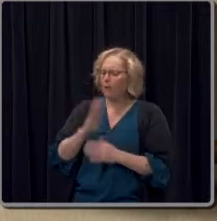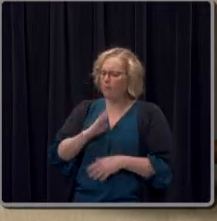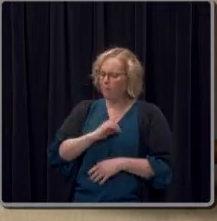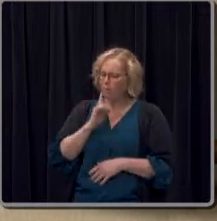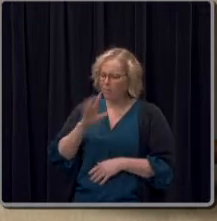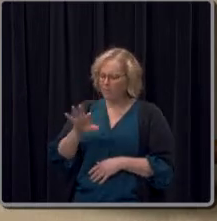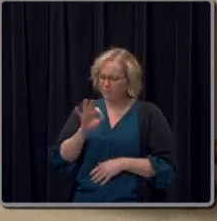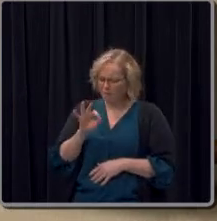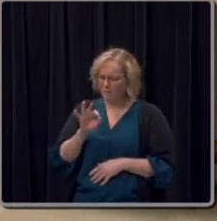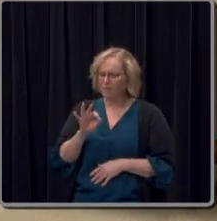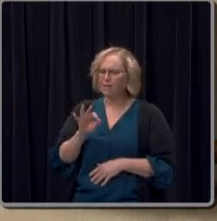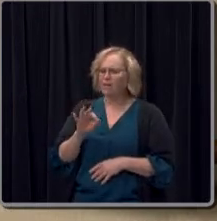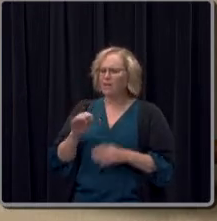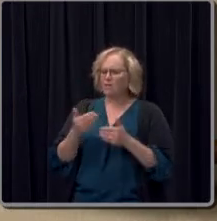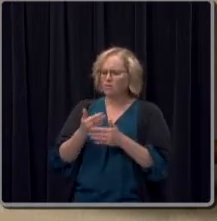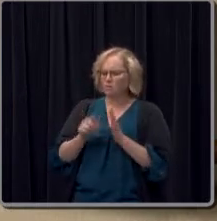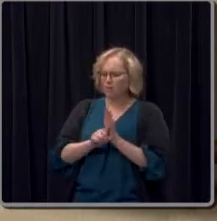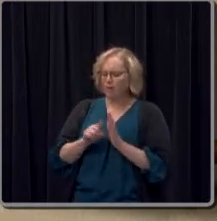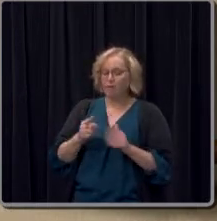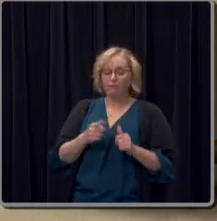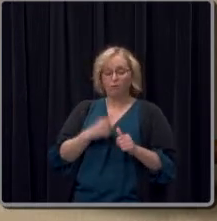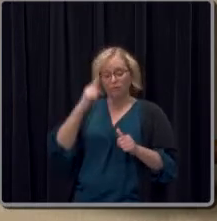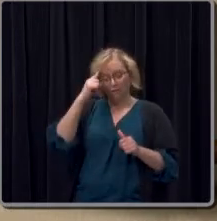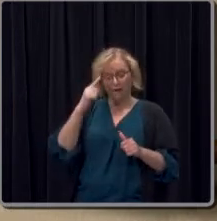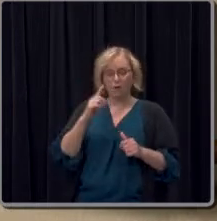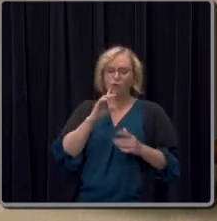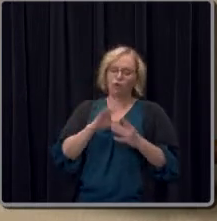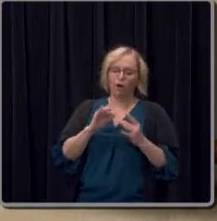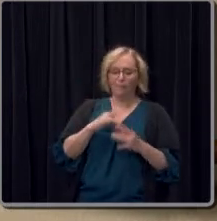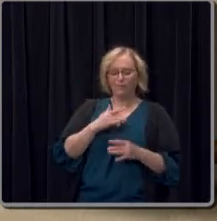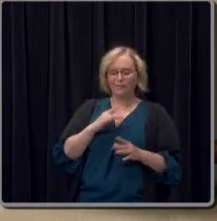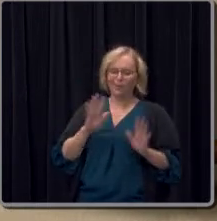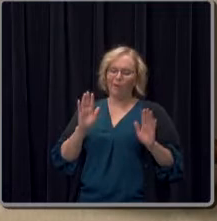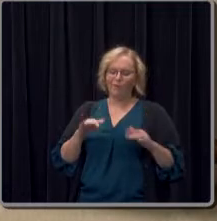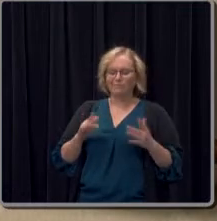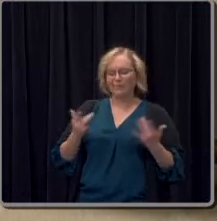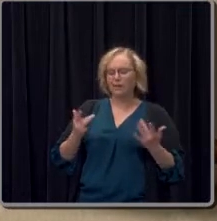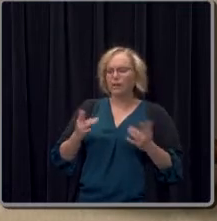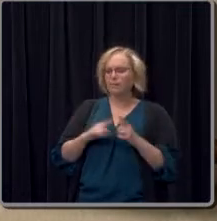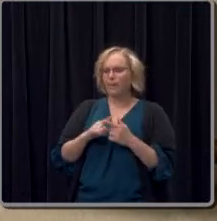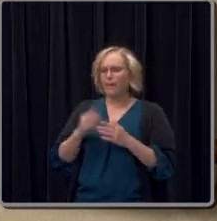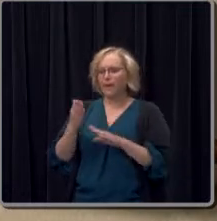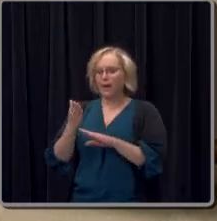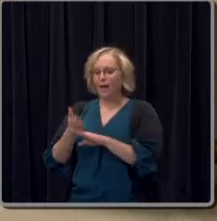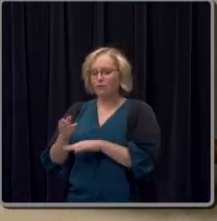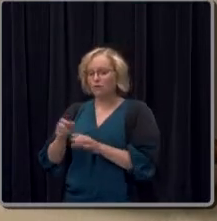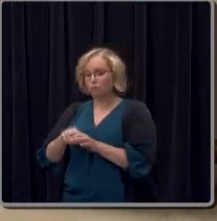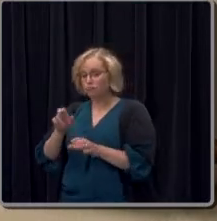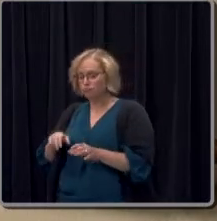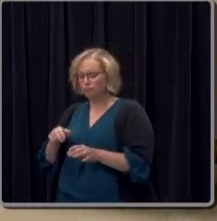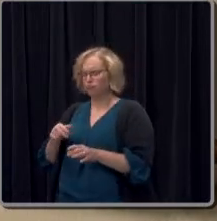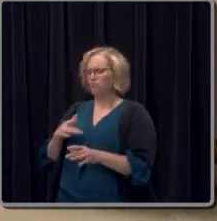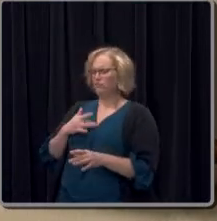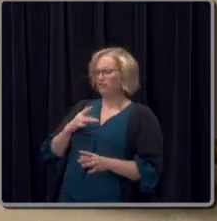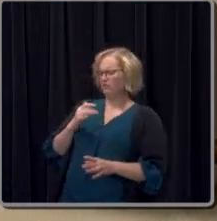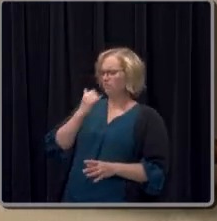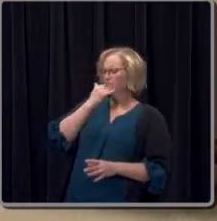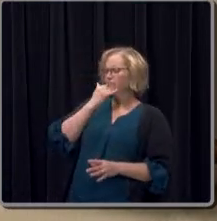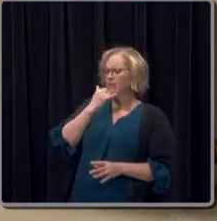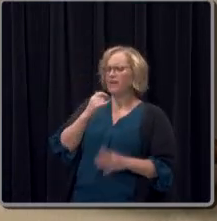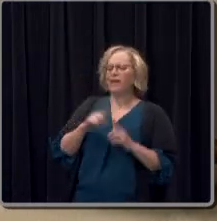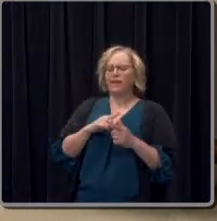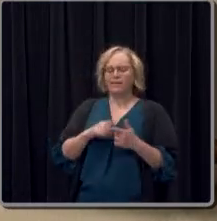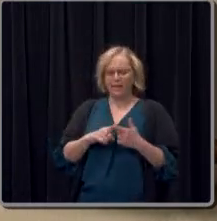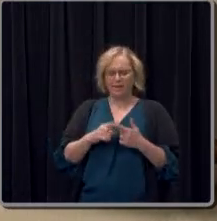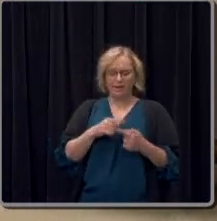schedule. At first, I thought her comment was lighthearted, but something fell off after her resignation. I went back to the beginning under then President Joe